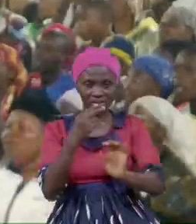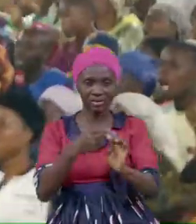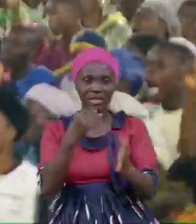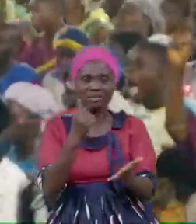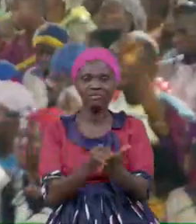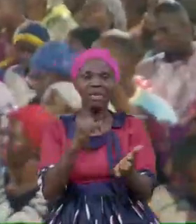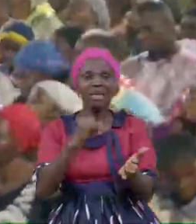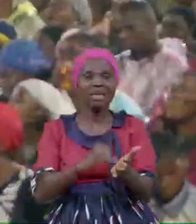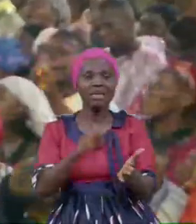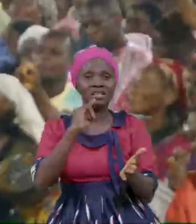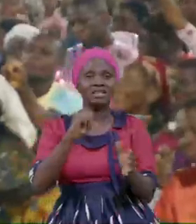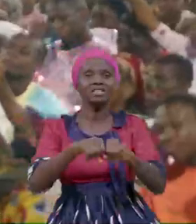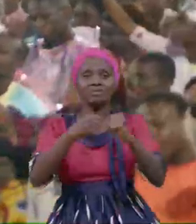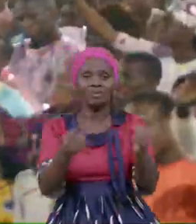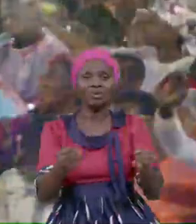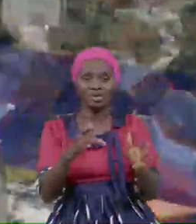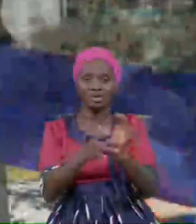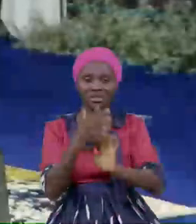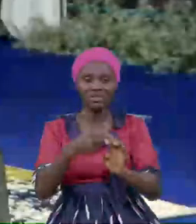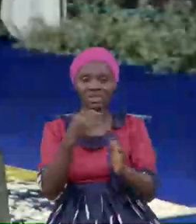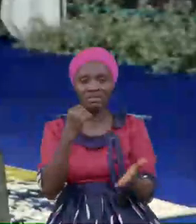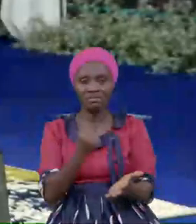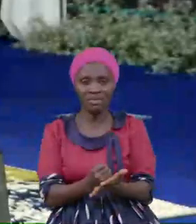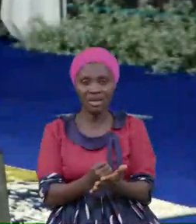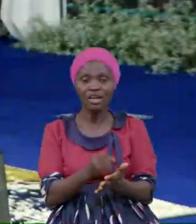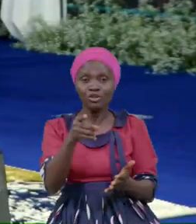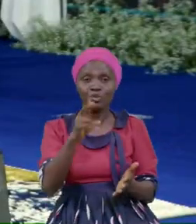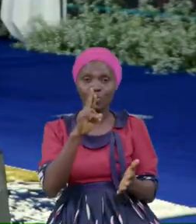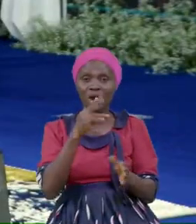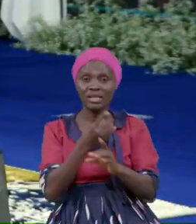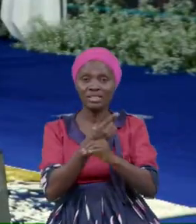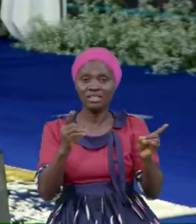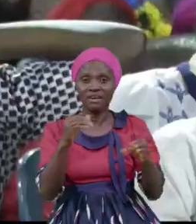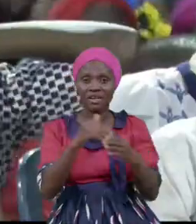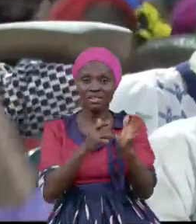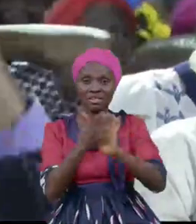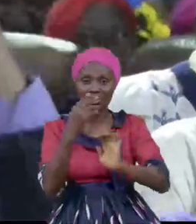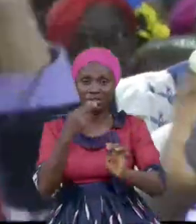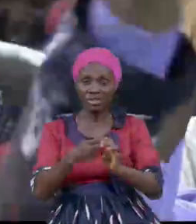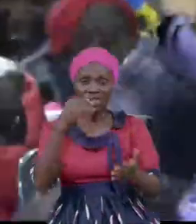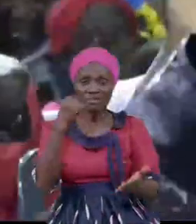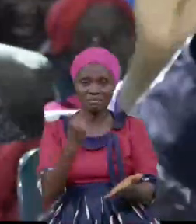Broken. You are delivered in Jesus' name.